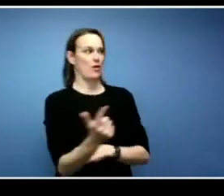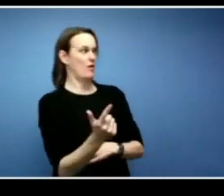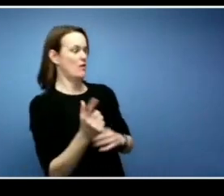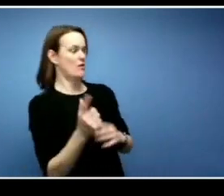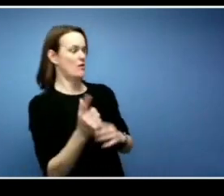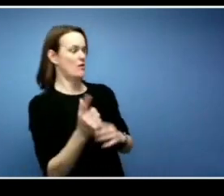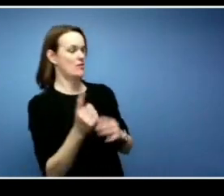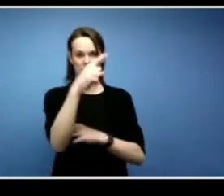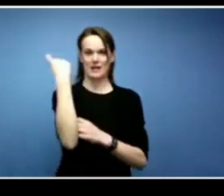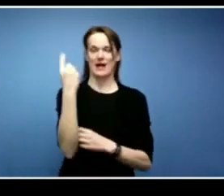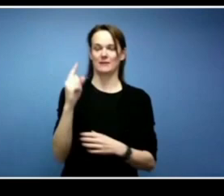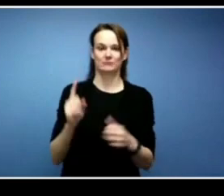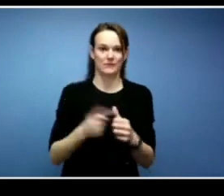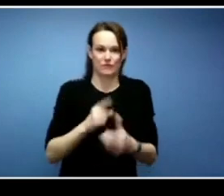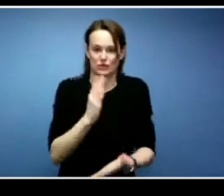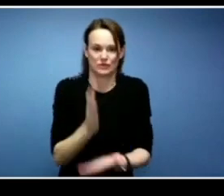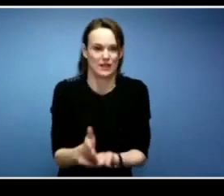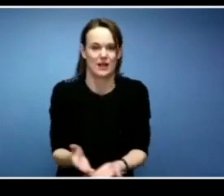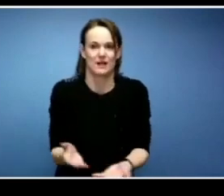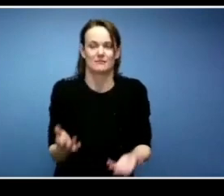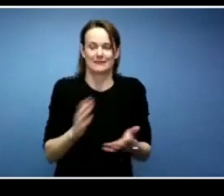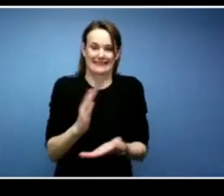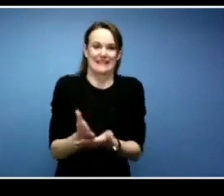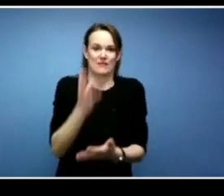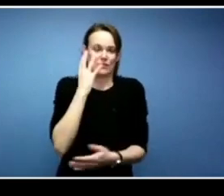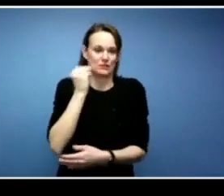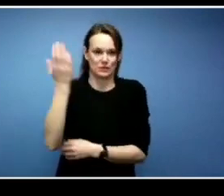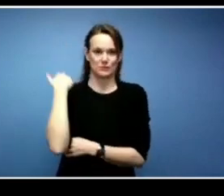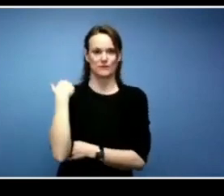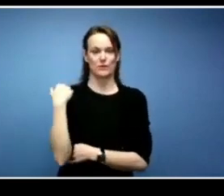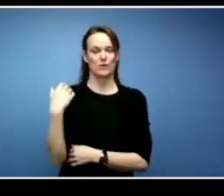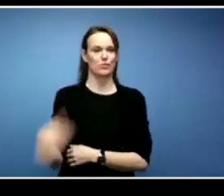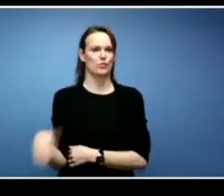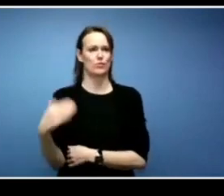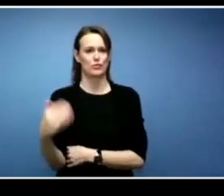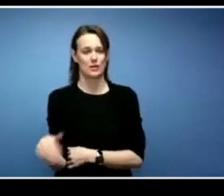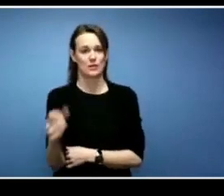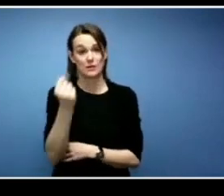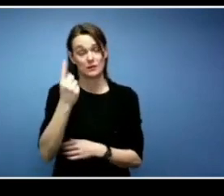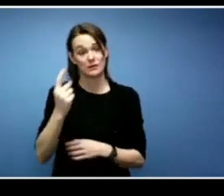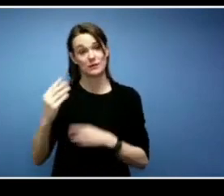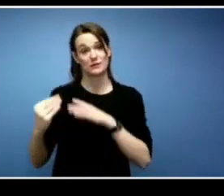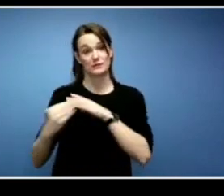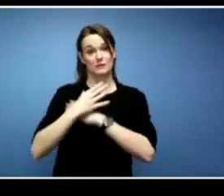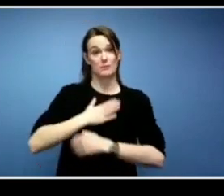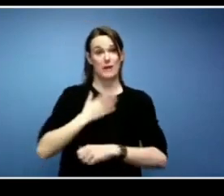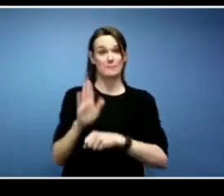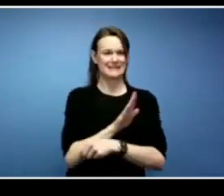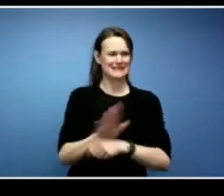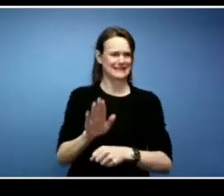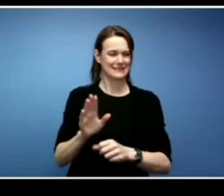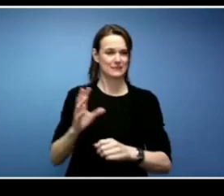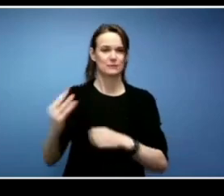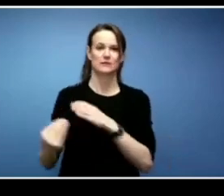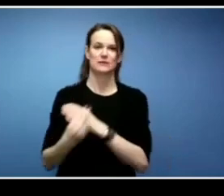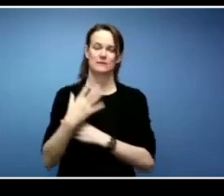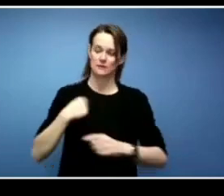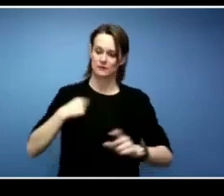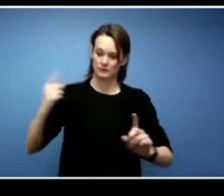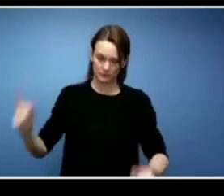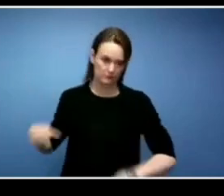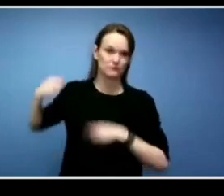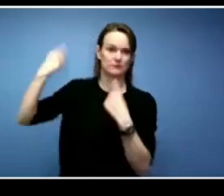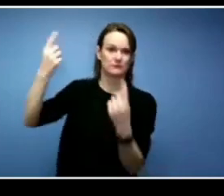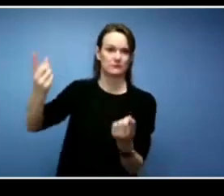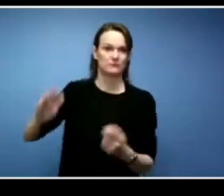for the first time. So their influence has been over my entire educational career,